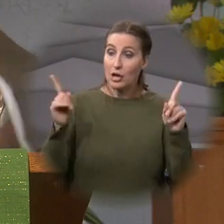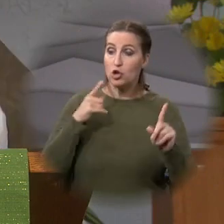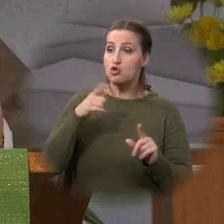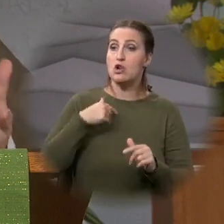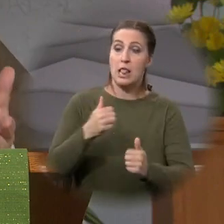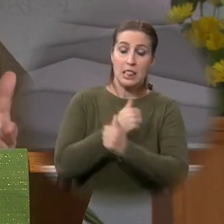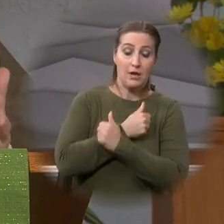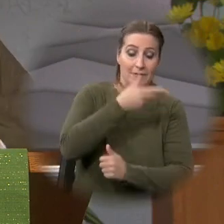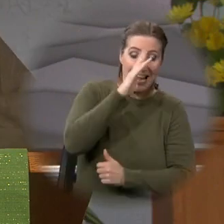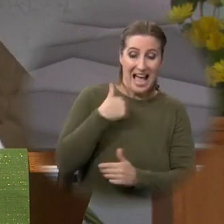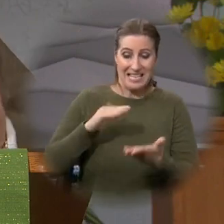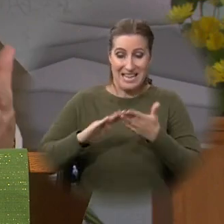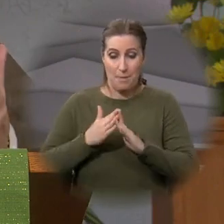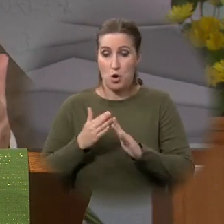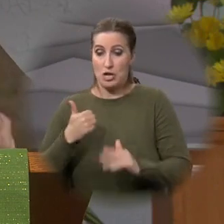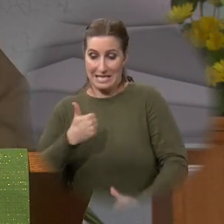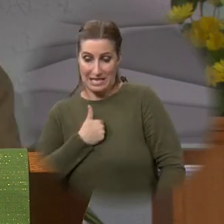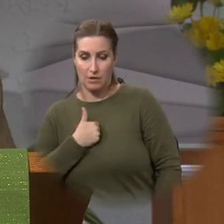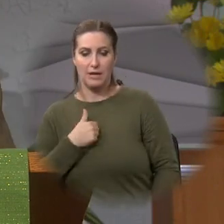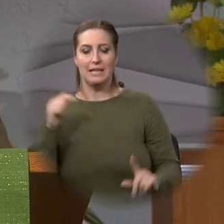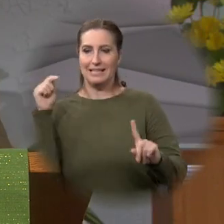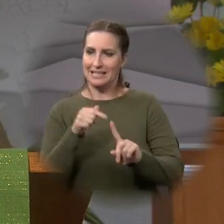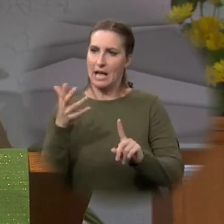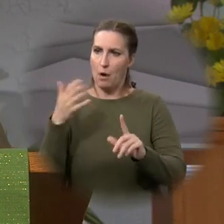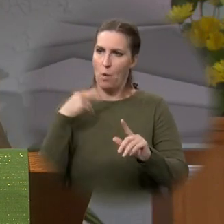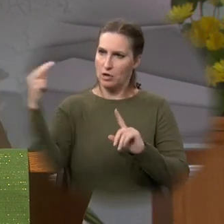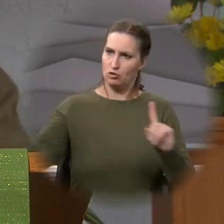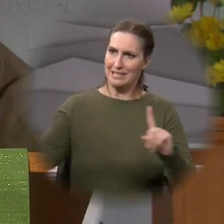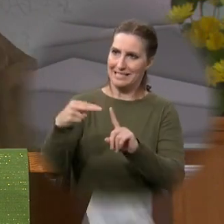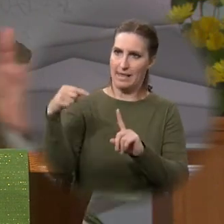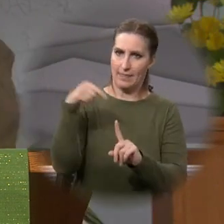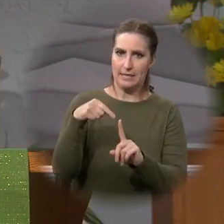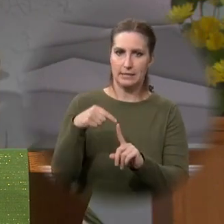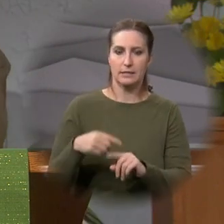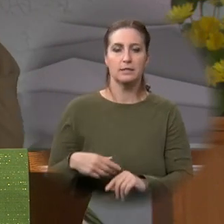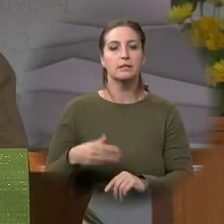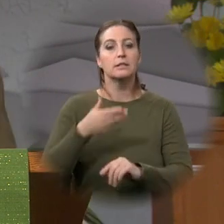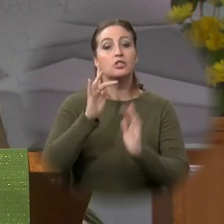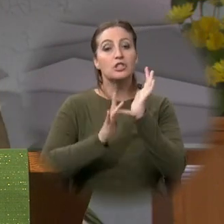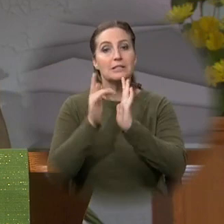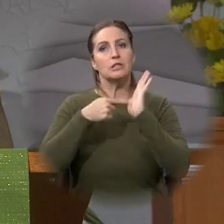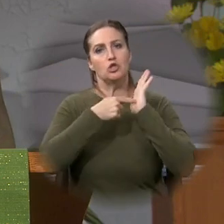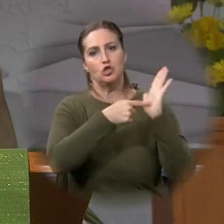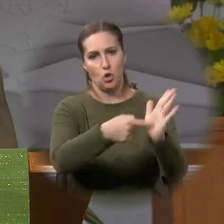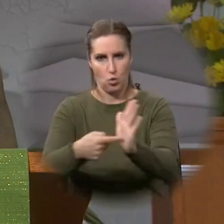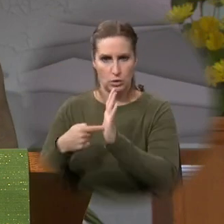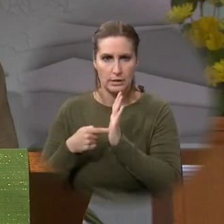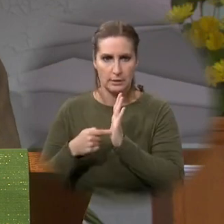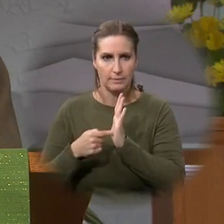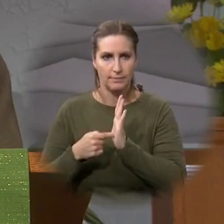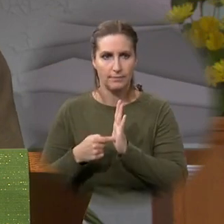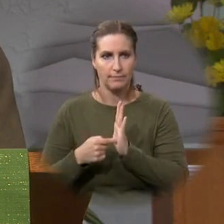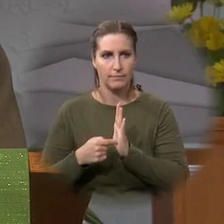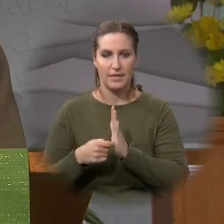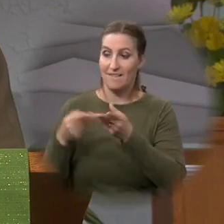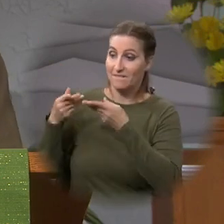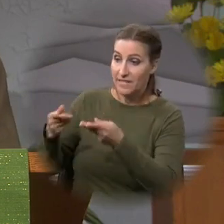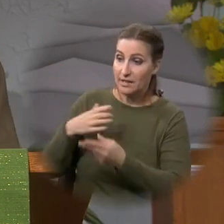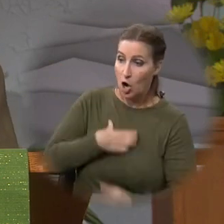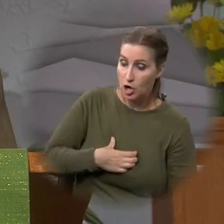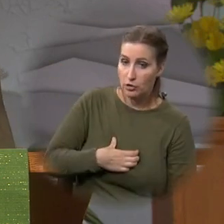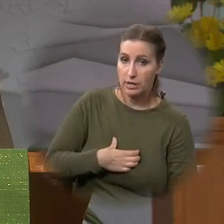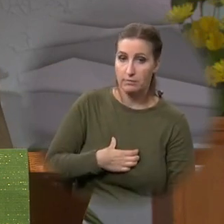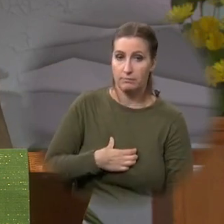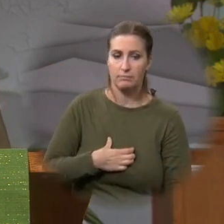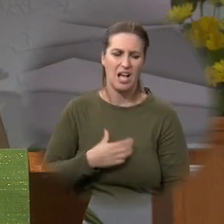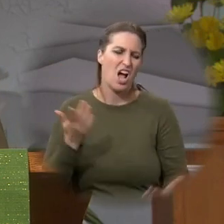self, this is what it looks like. This is what I want you to see." And so he shows us what that looks like. Feed the hungry. I'll